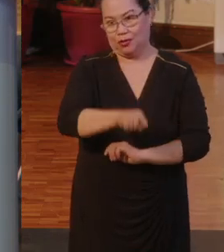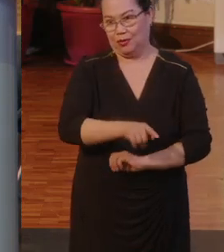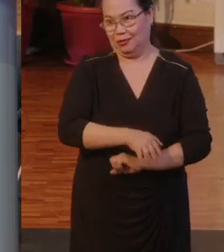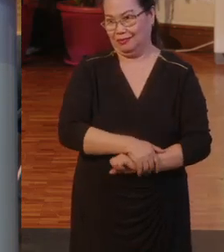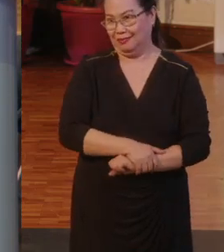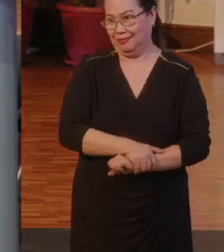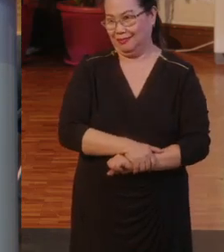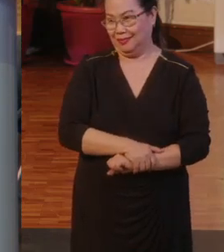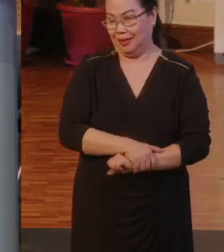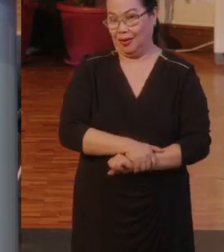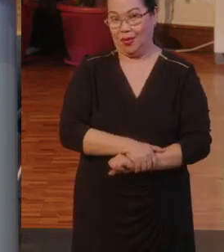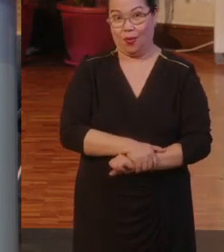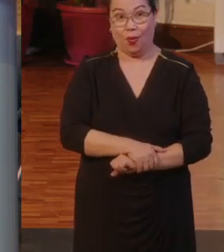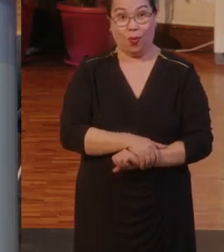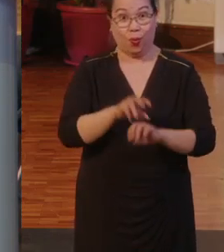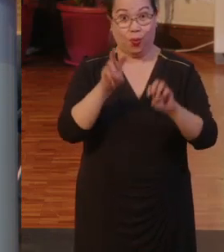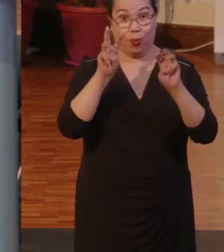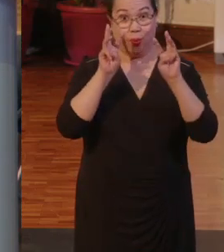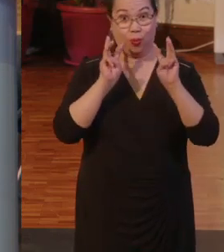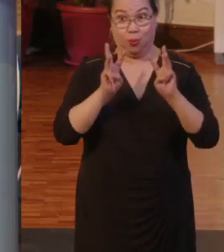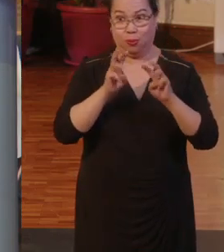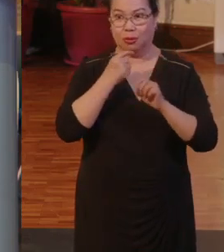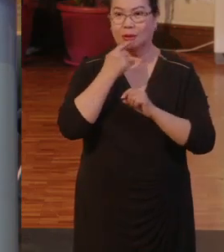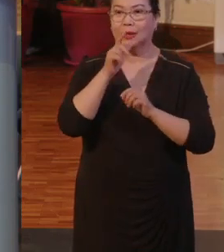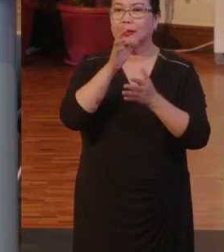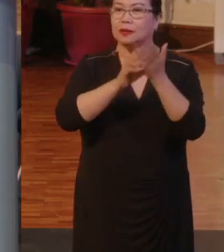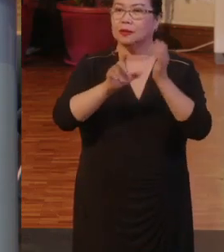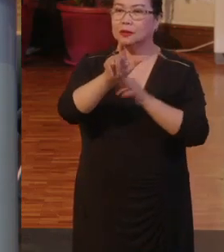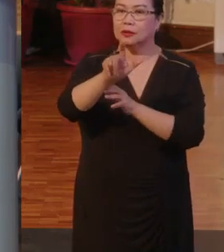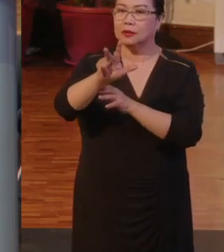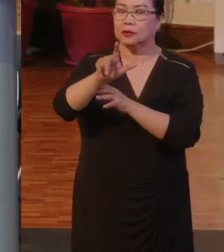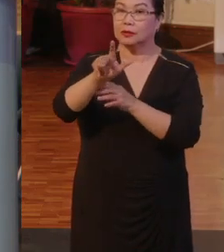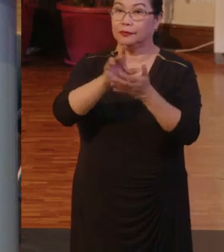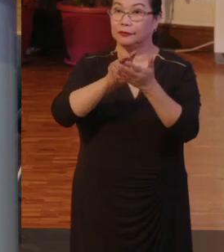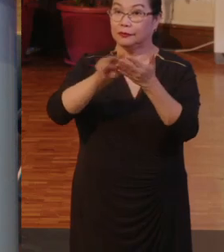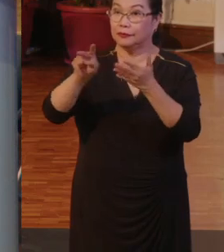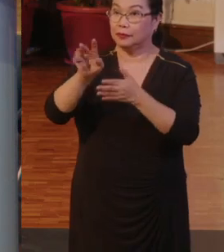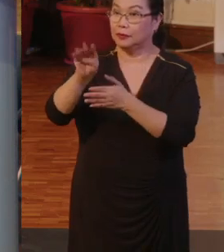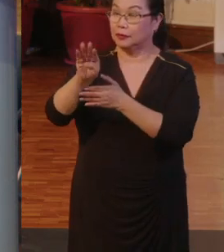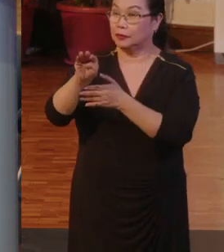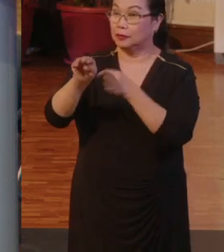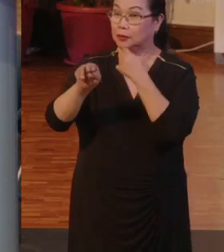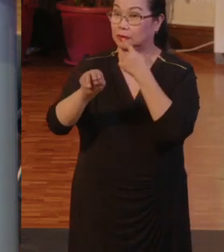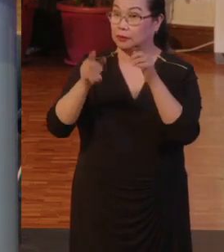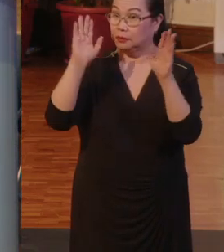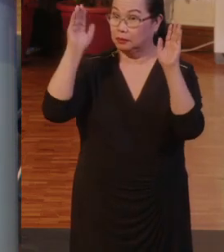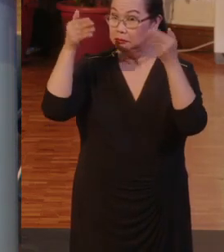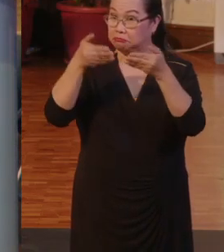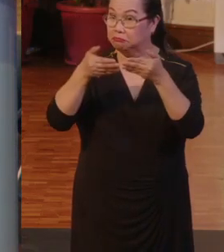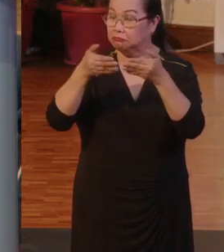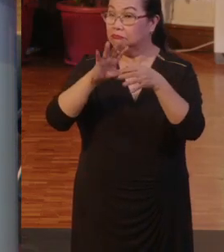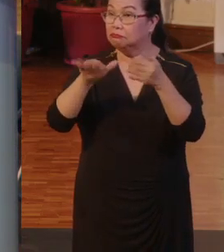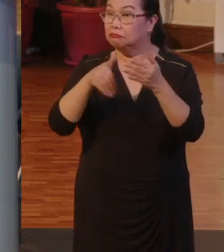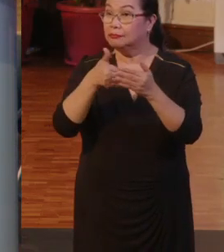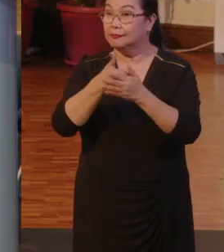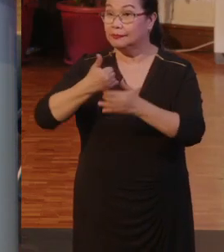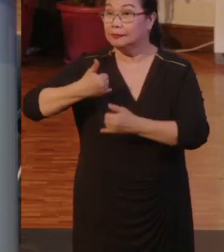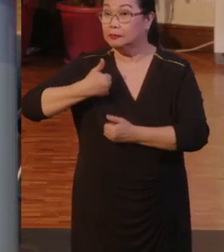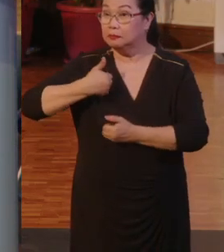pass. Sa chapter 23, verse 14, nadaanan natin itong verse na ito. At ito ang central verse ng buong aklat